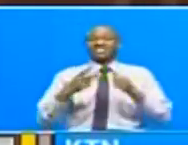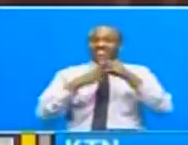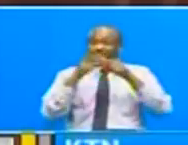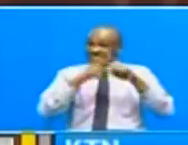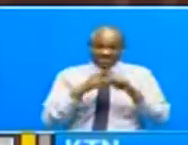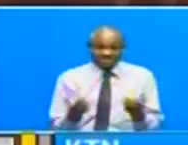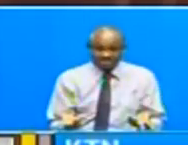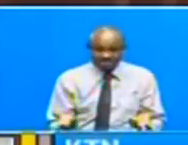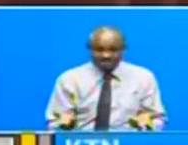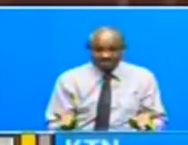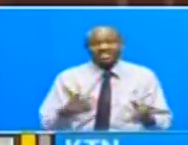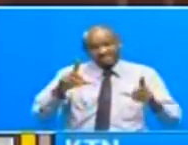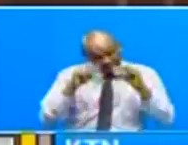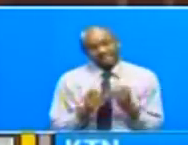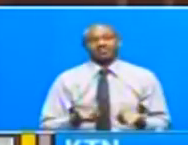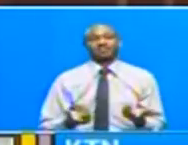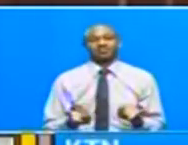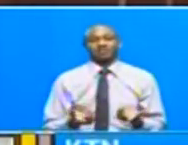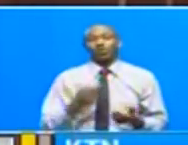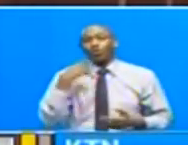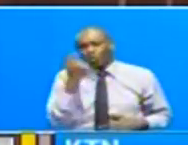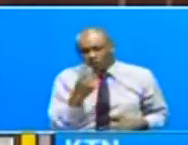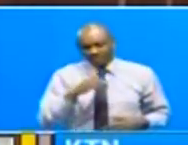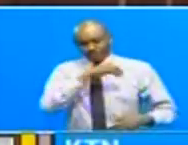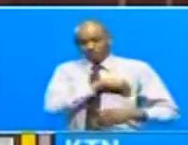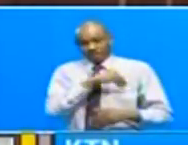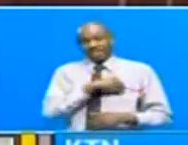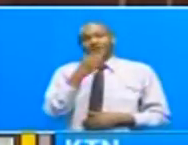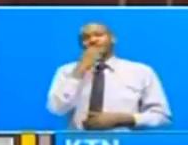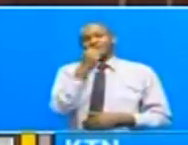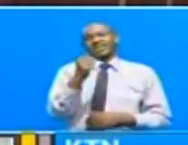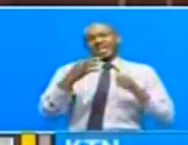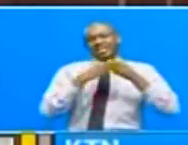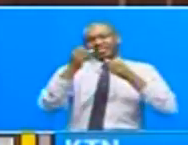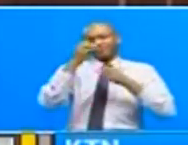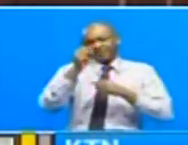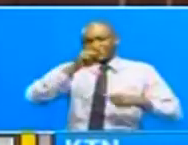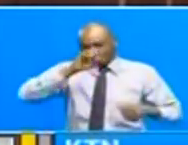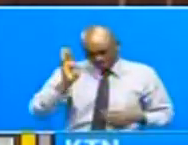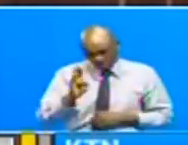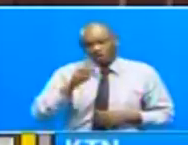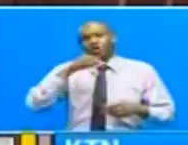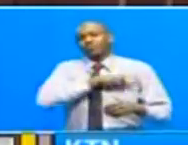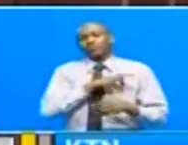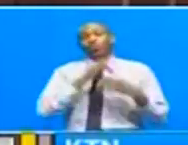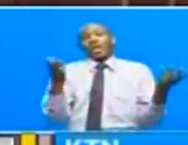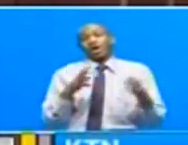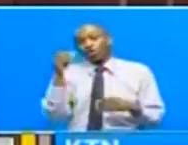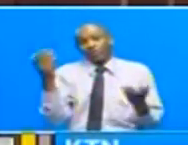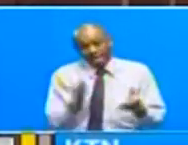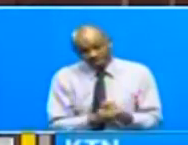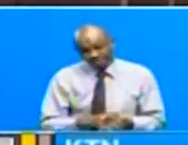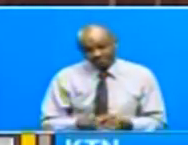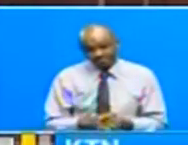7 years. Tell us, who is pocketing the 585 million shillings, 808 minus